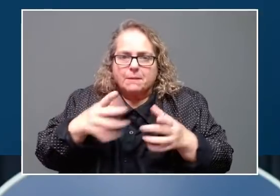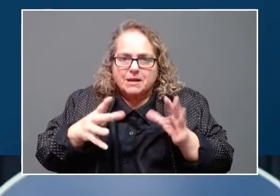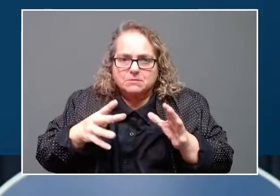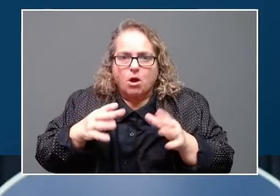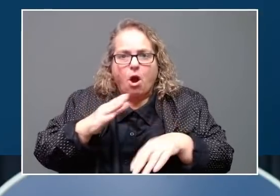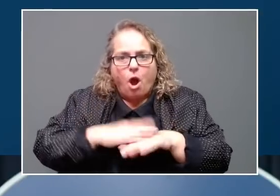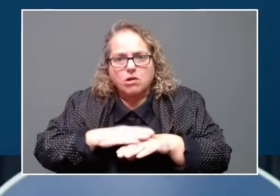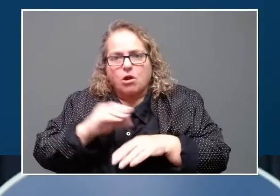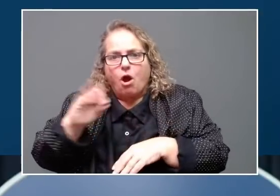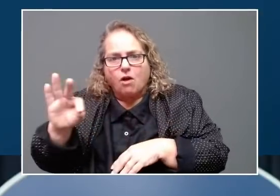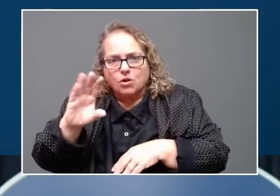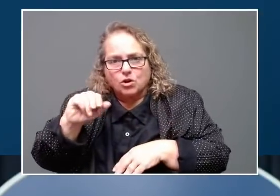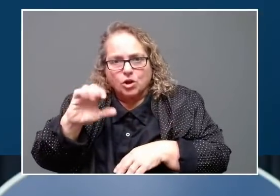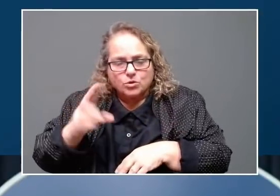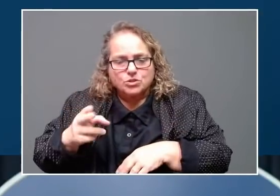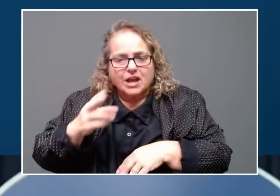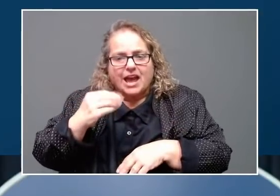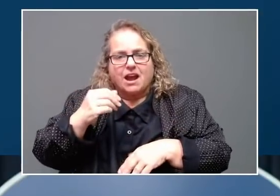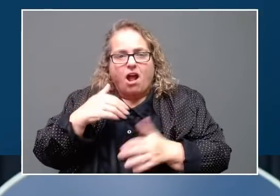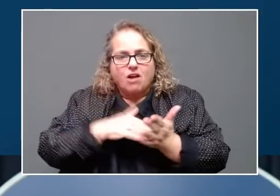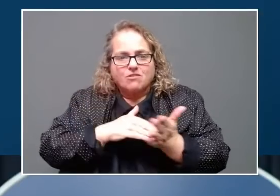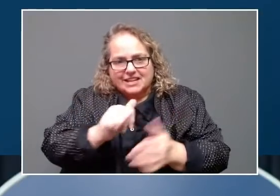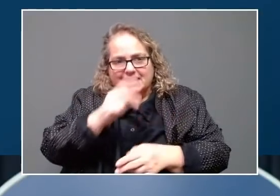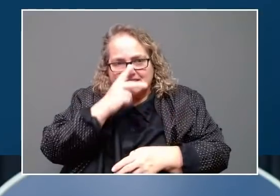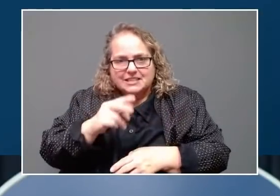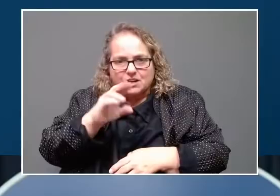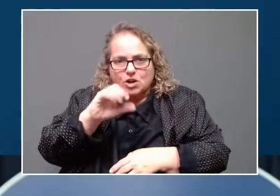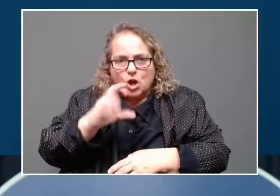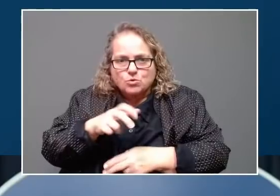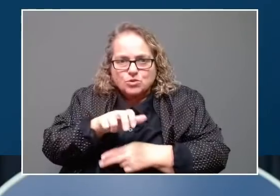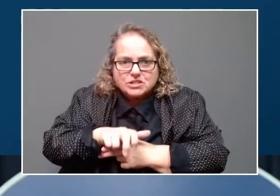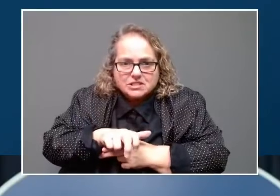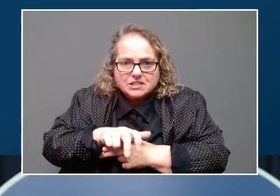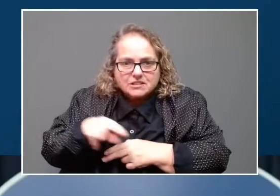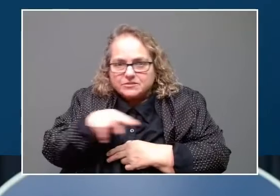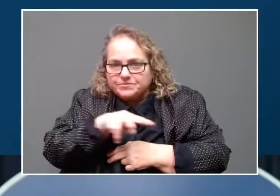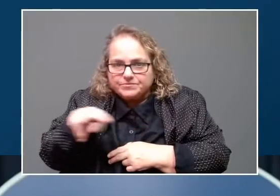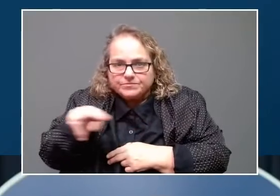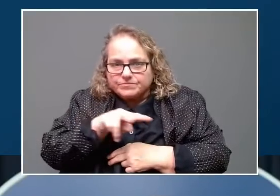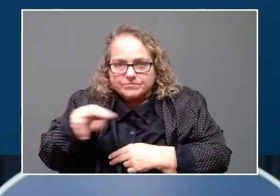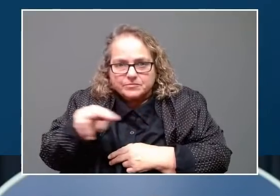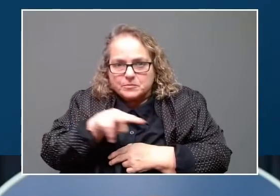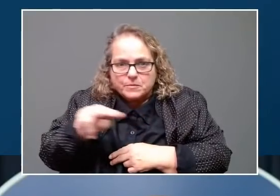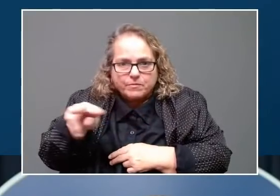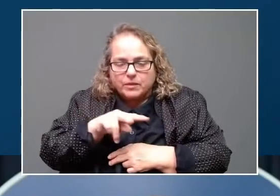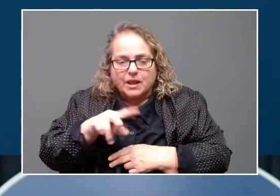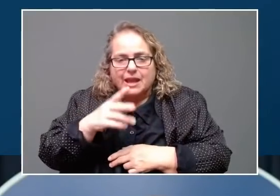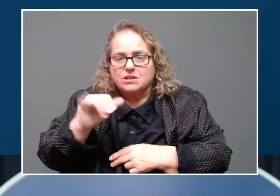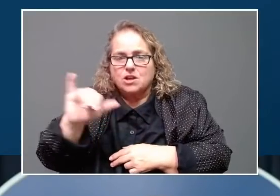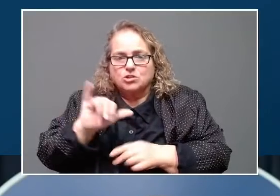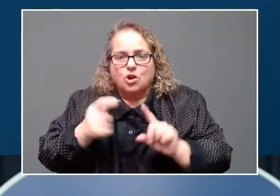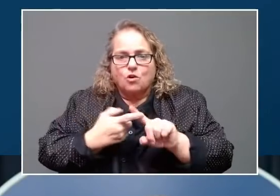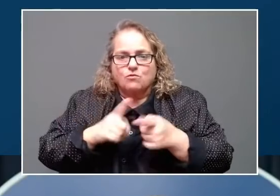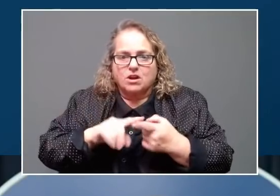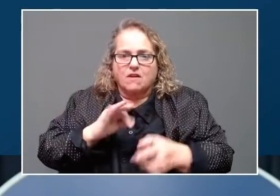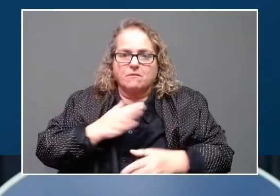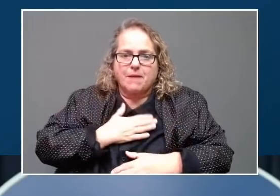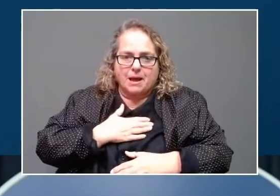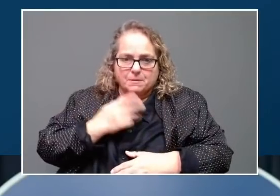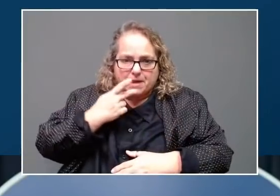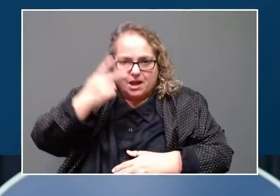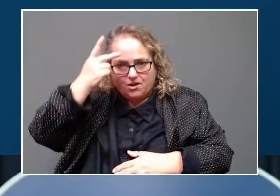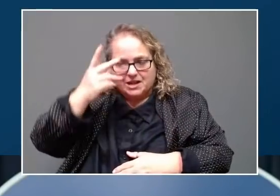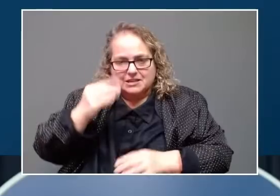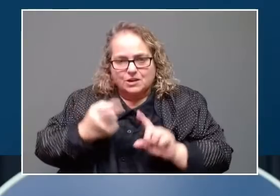could usually be seen sitting courtside at Rupp Arena. He was also a friend to my parents and a friend to my family,